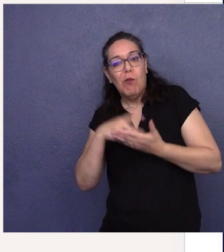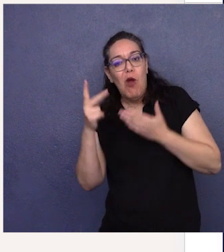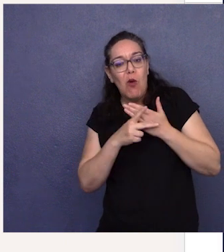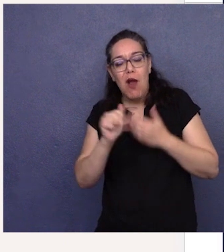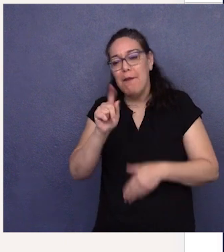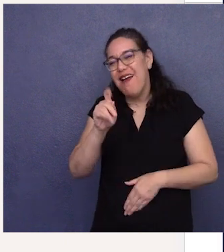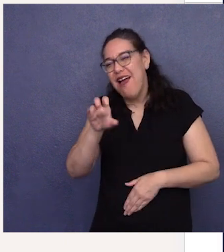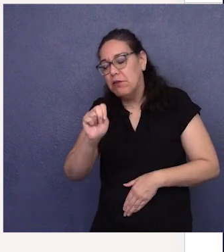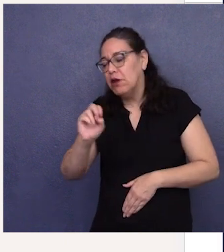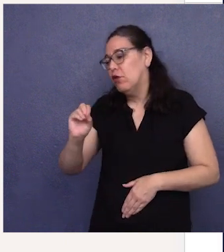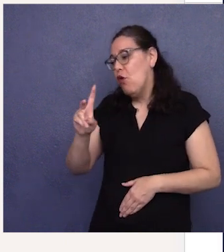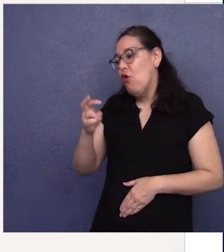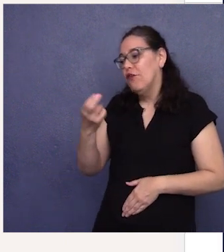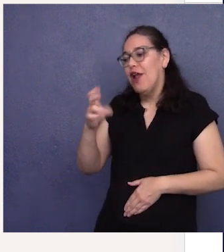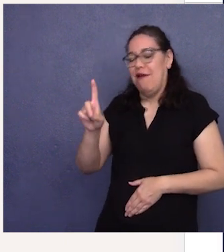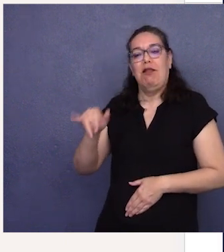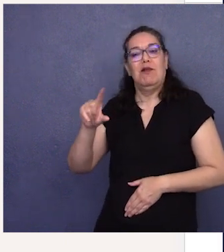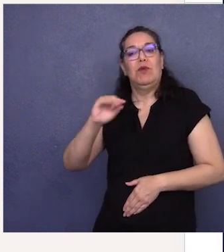overhead expenses.